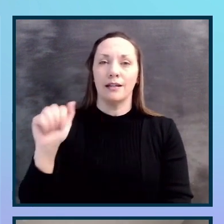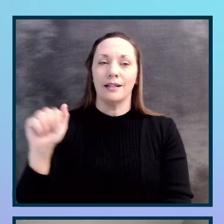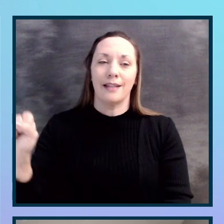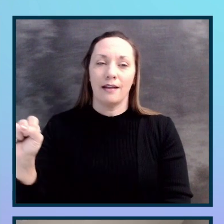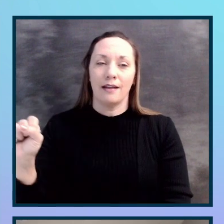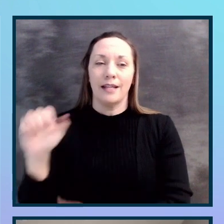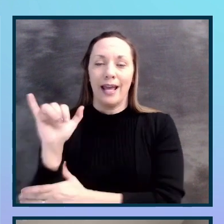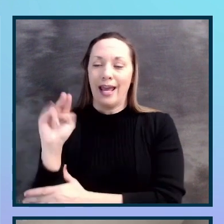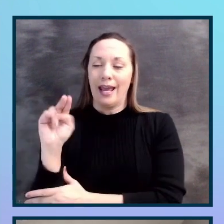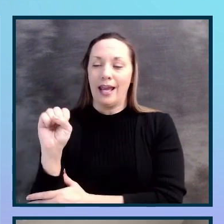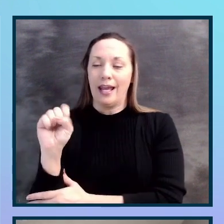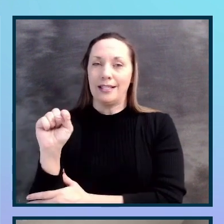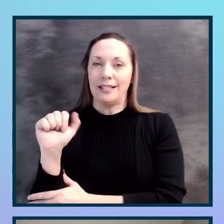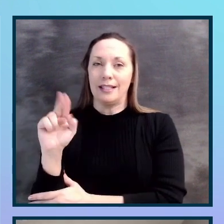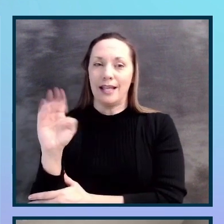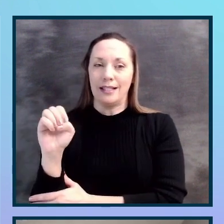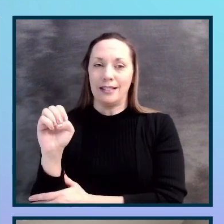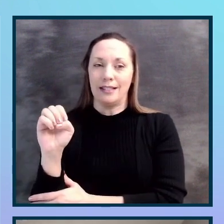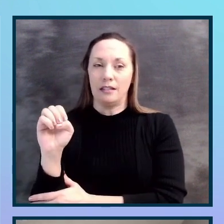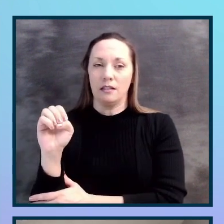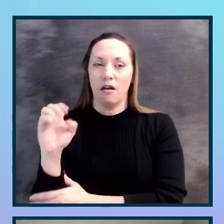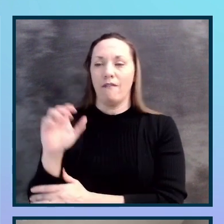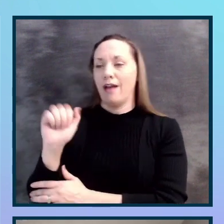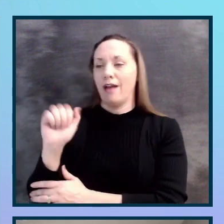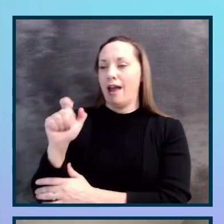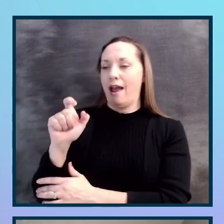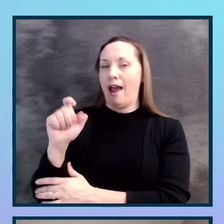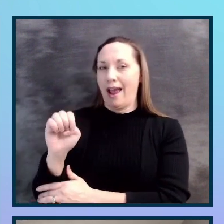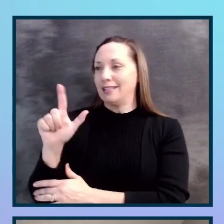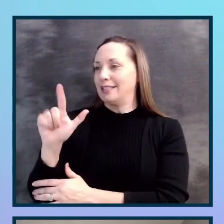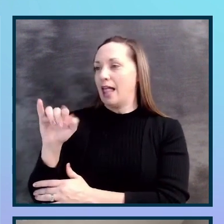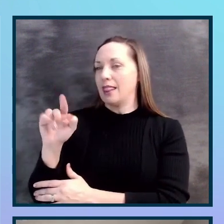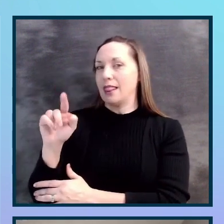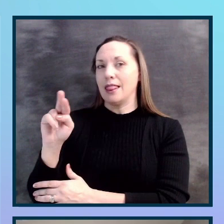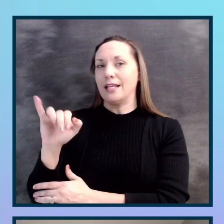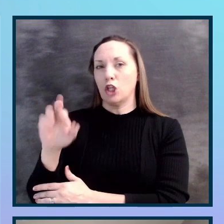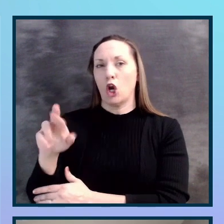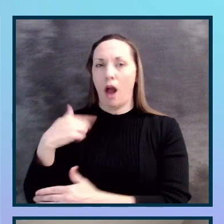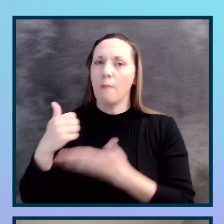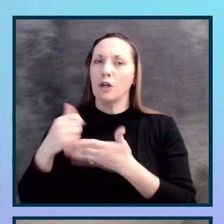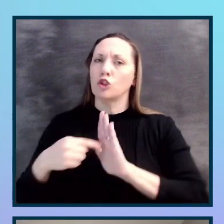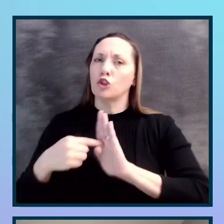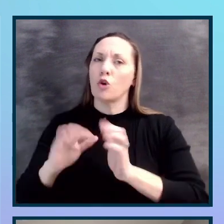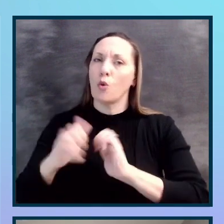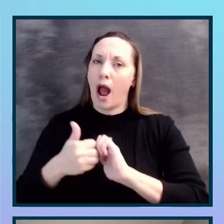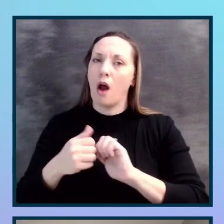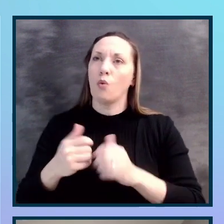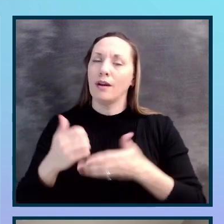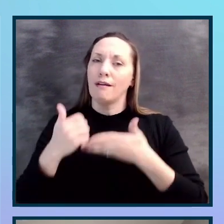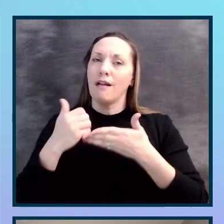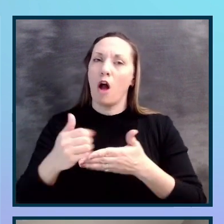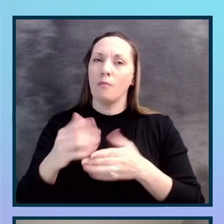And I'm going to show you a demonstration of all of this and how this can actually help your organization shift left,